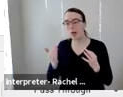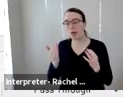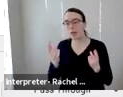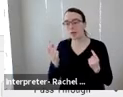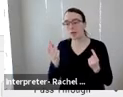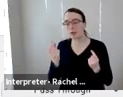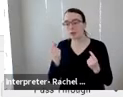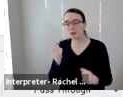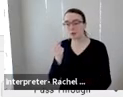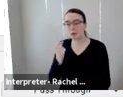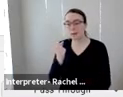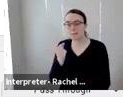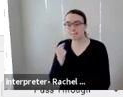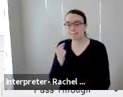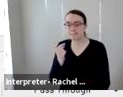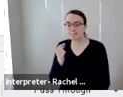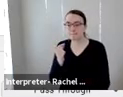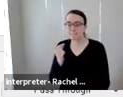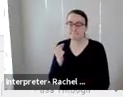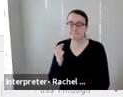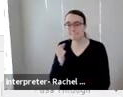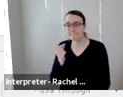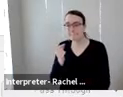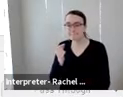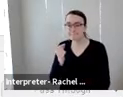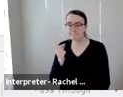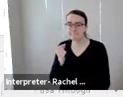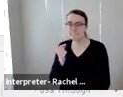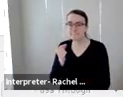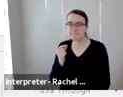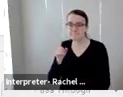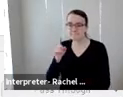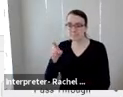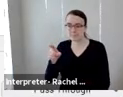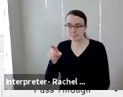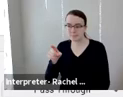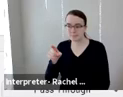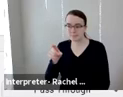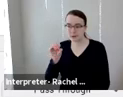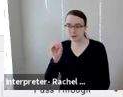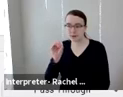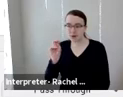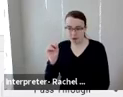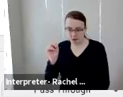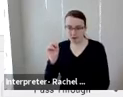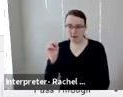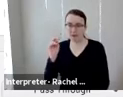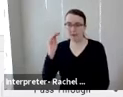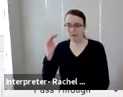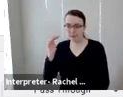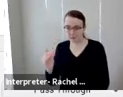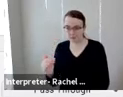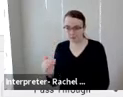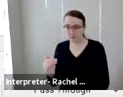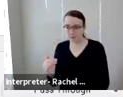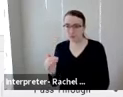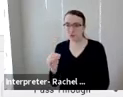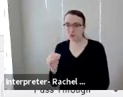me break down this image really quick. I'll turn this one on. I'll